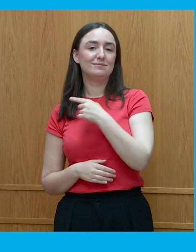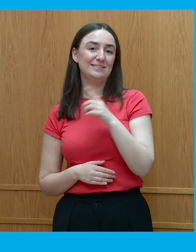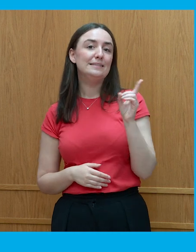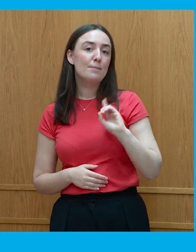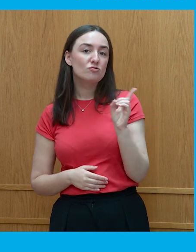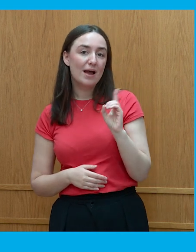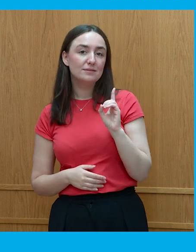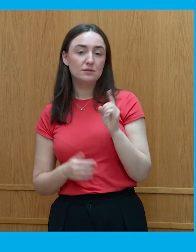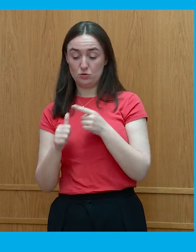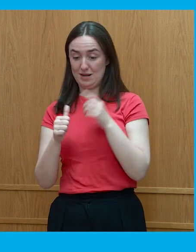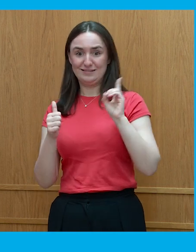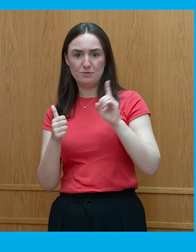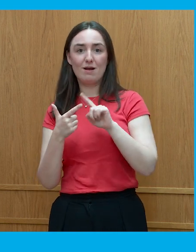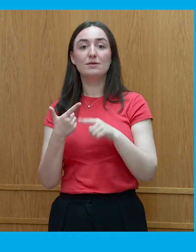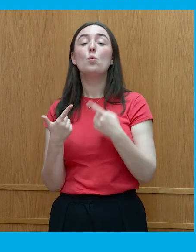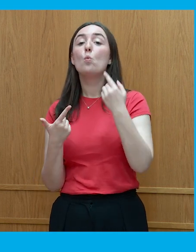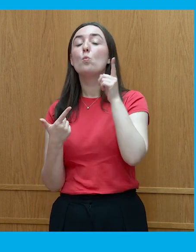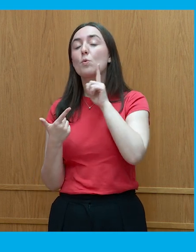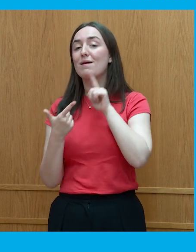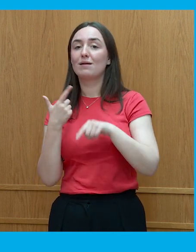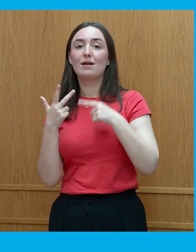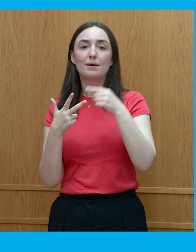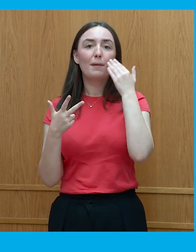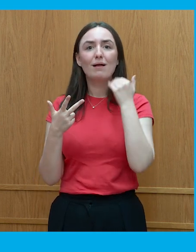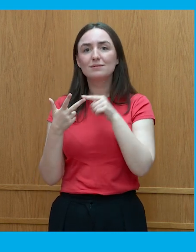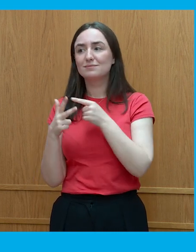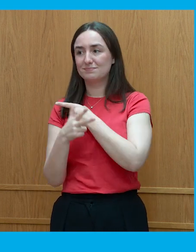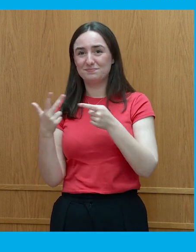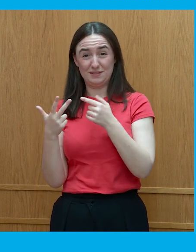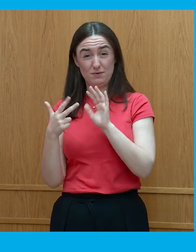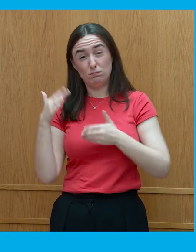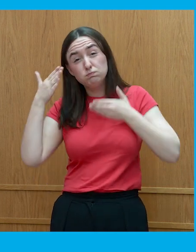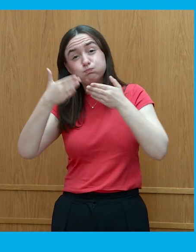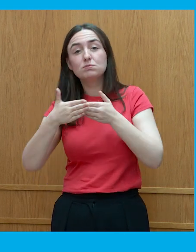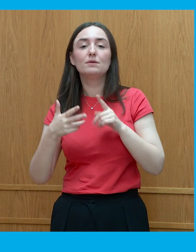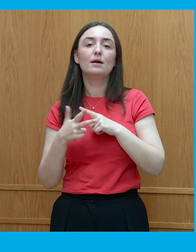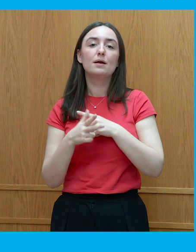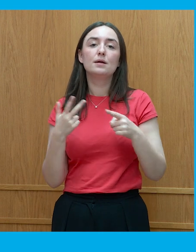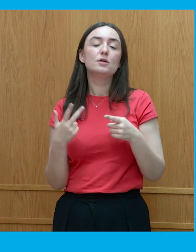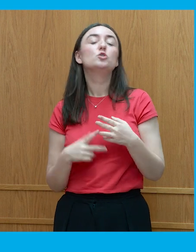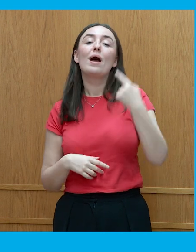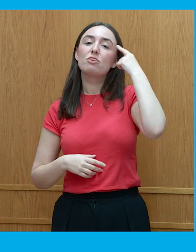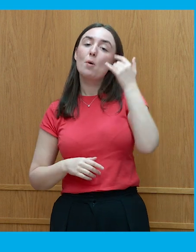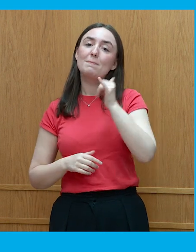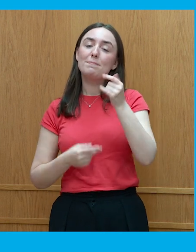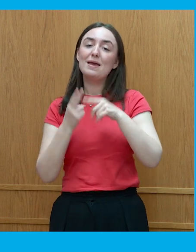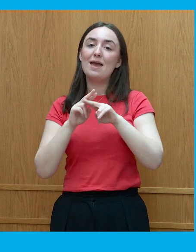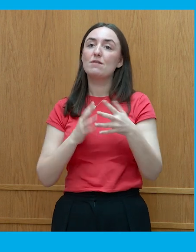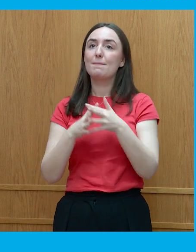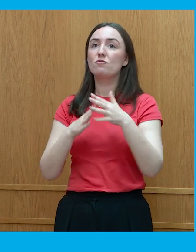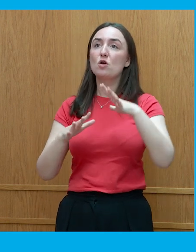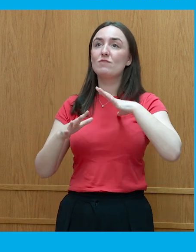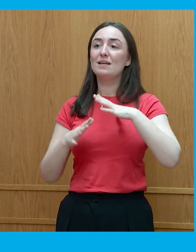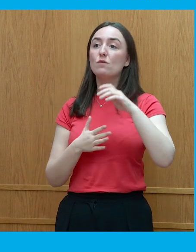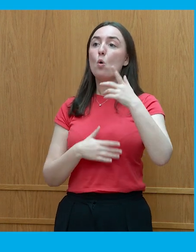I think I always thought if America does elect a female president, it would be a Republican woman, that America might be more comfortable with a conservative